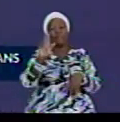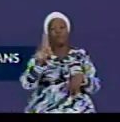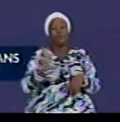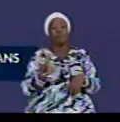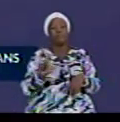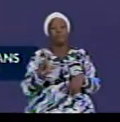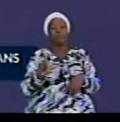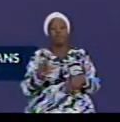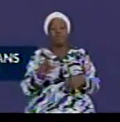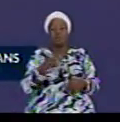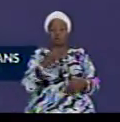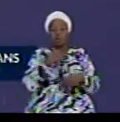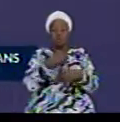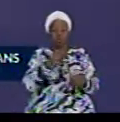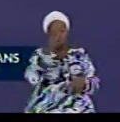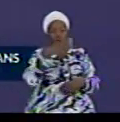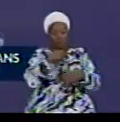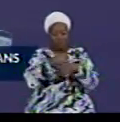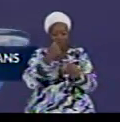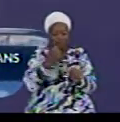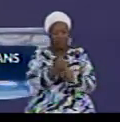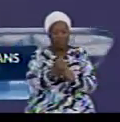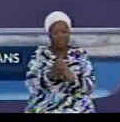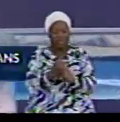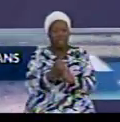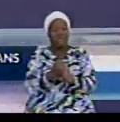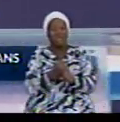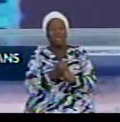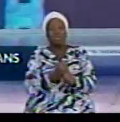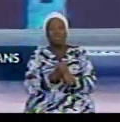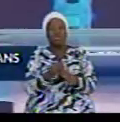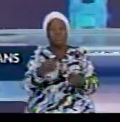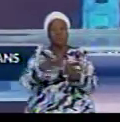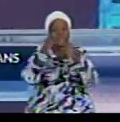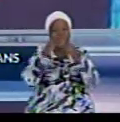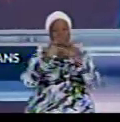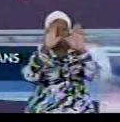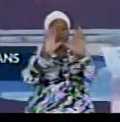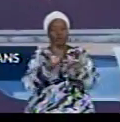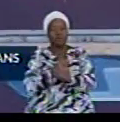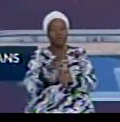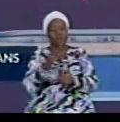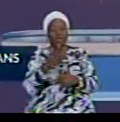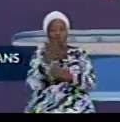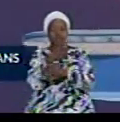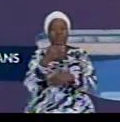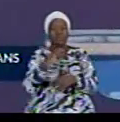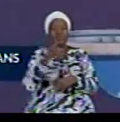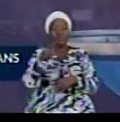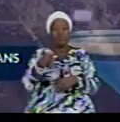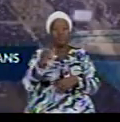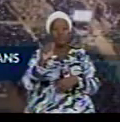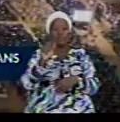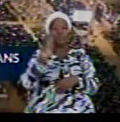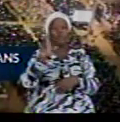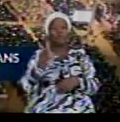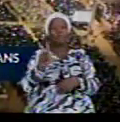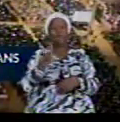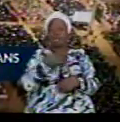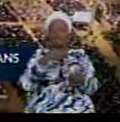special miracles by the hand of Paul. And tonight, special miracle.